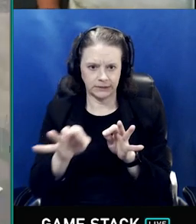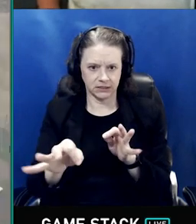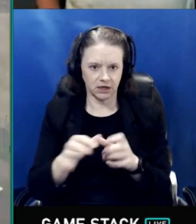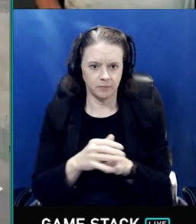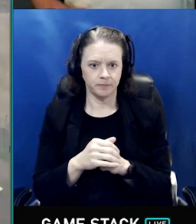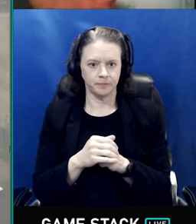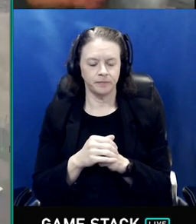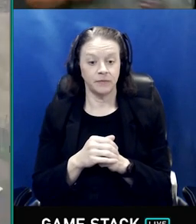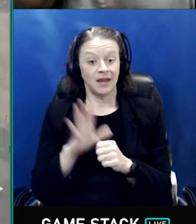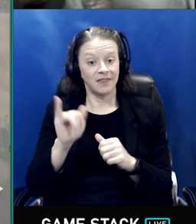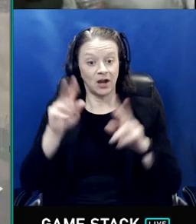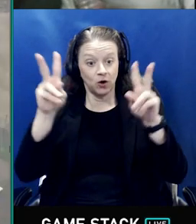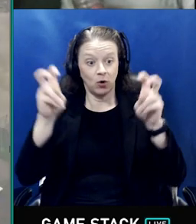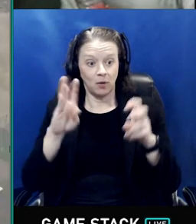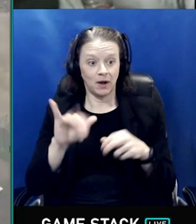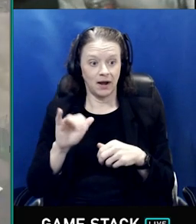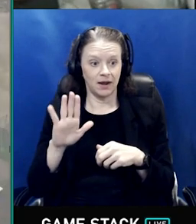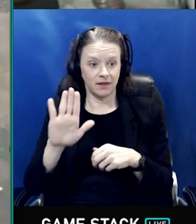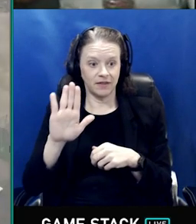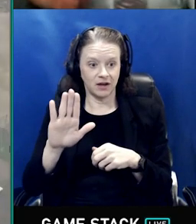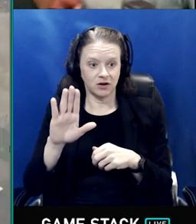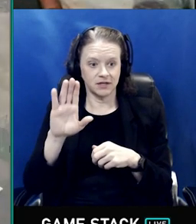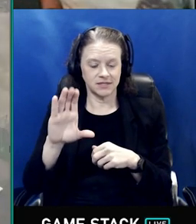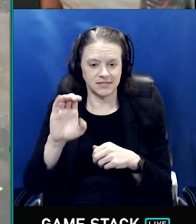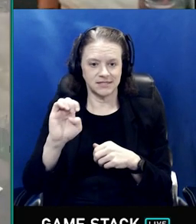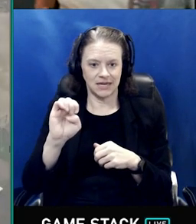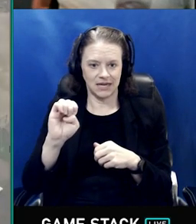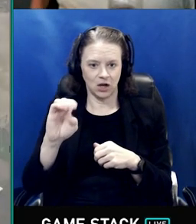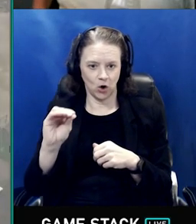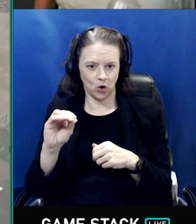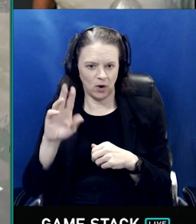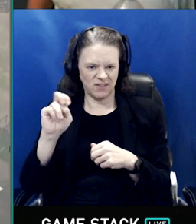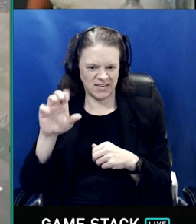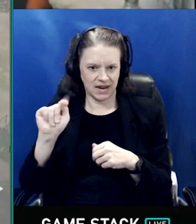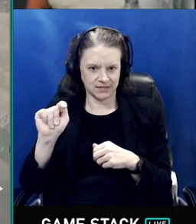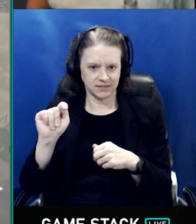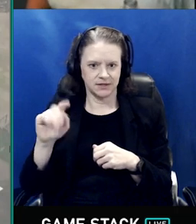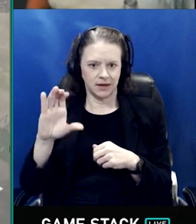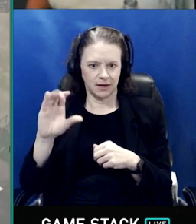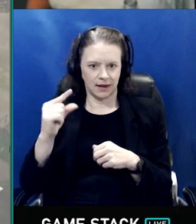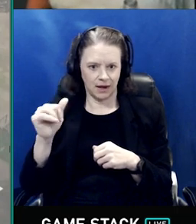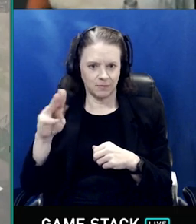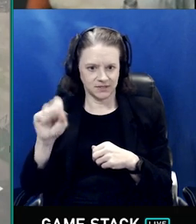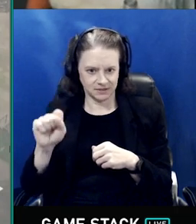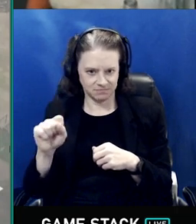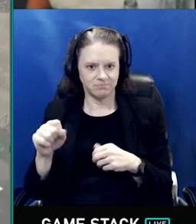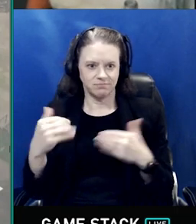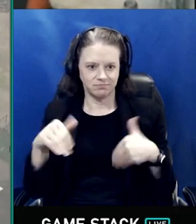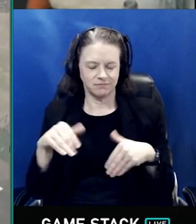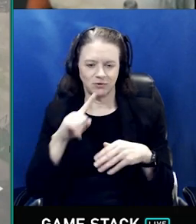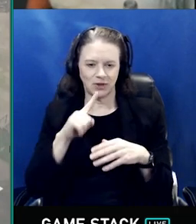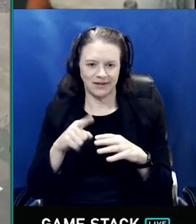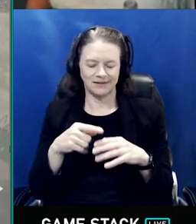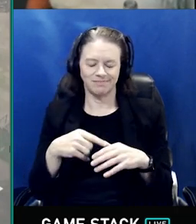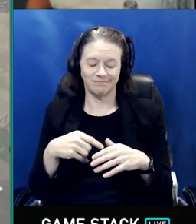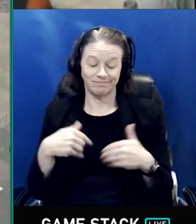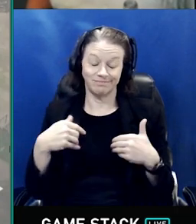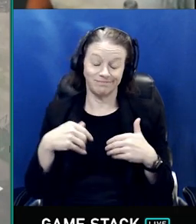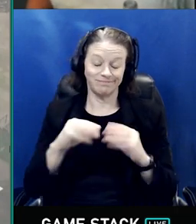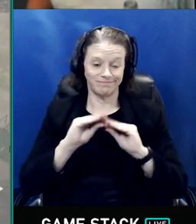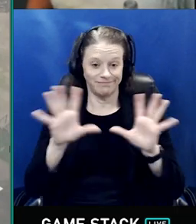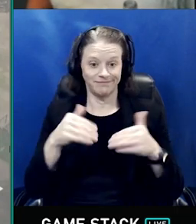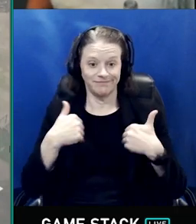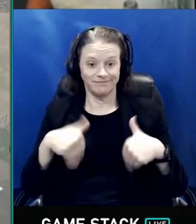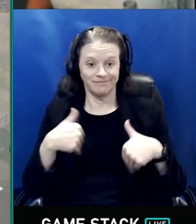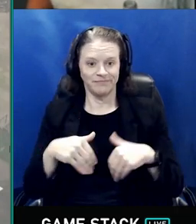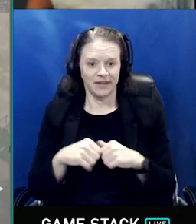This quote by their CEO actually is quite telling, and it reinforces what I've heard from other game developers say, and that you never really quite